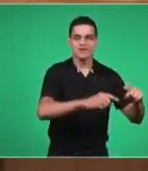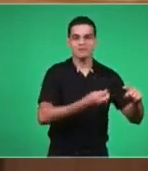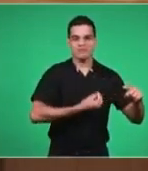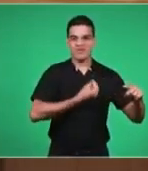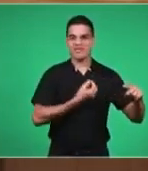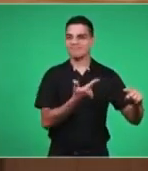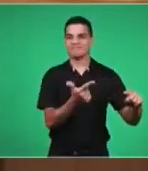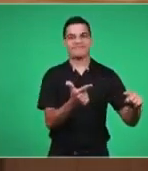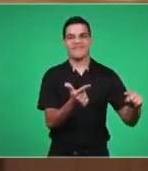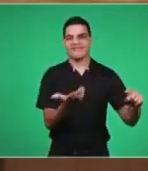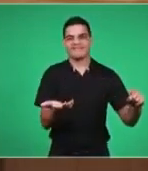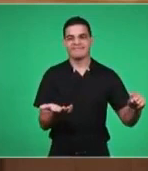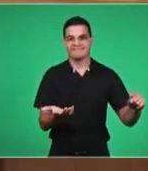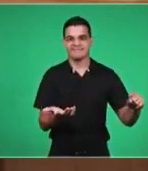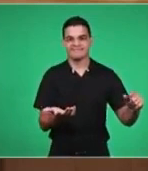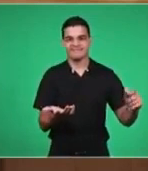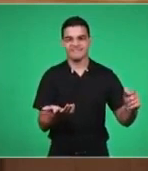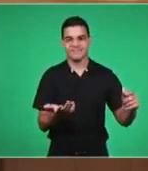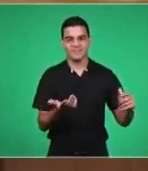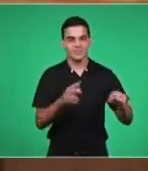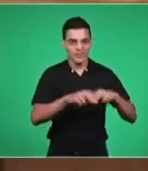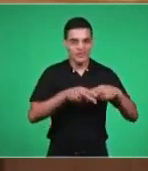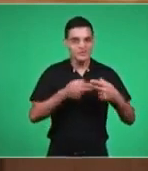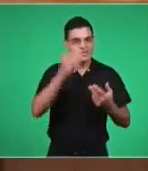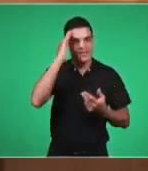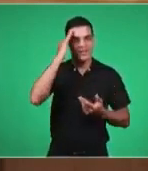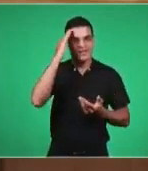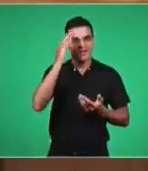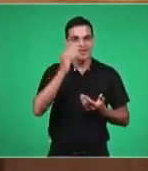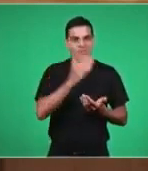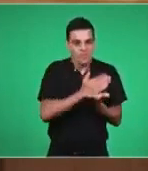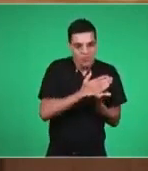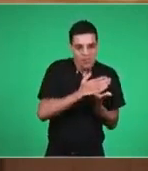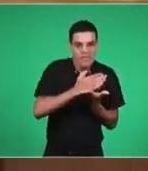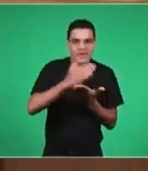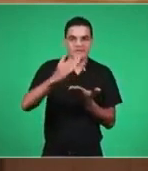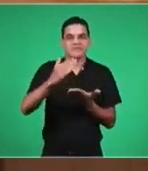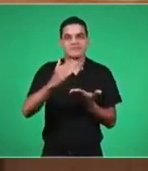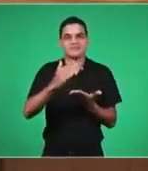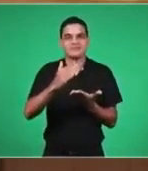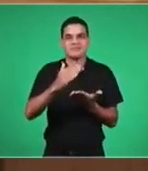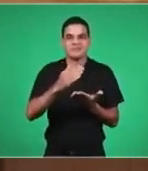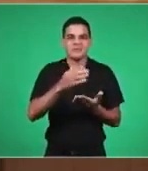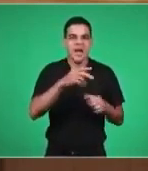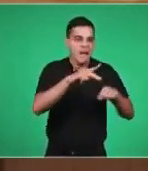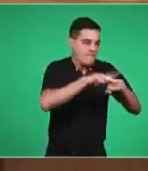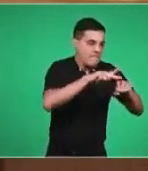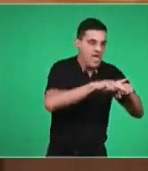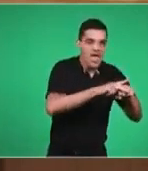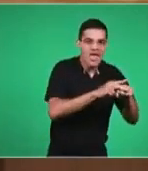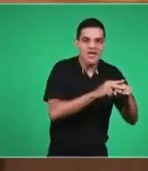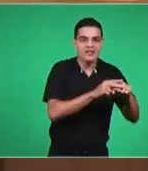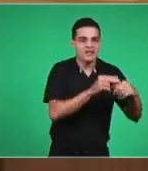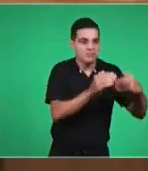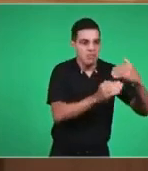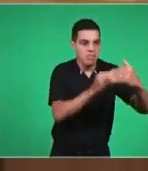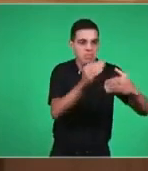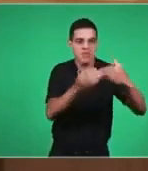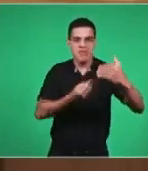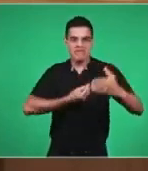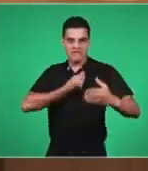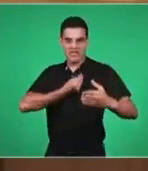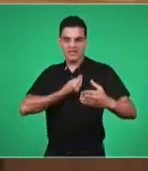In biogenesis, we have to understand that only exists life wherever there was already